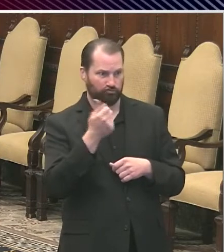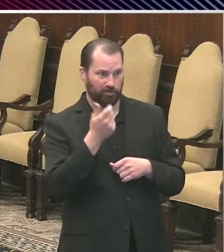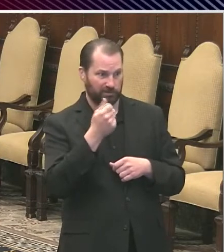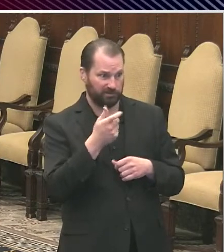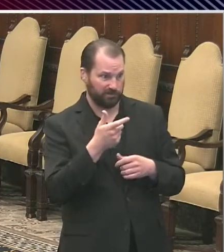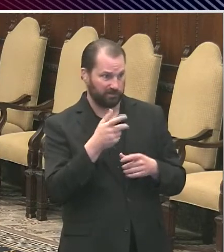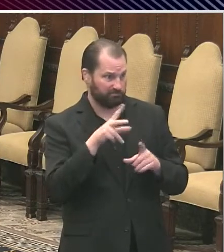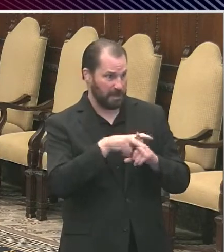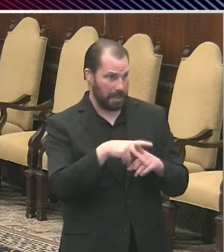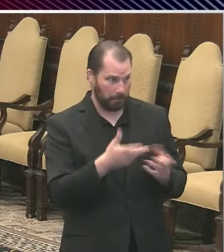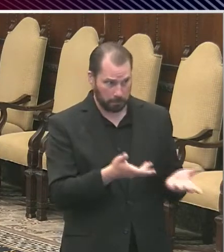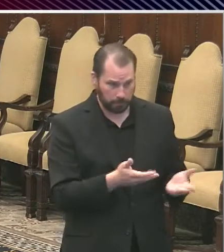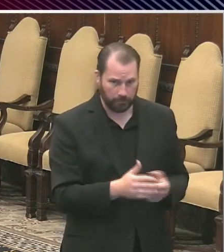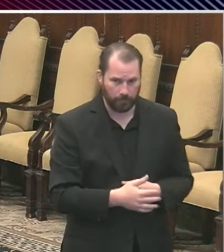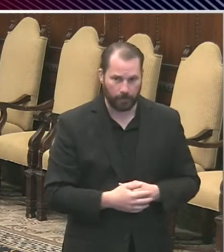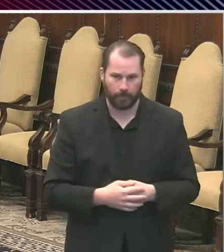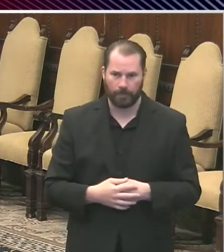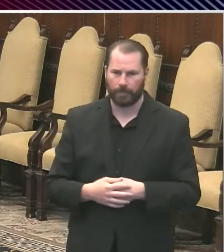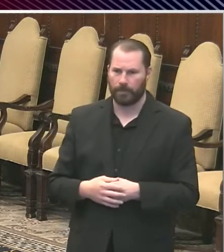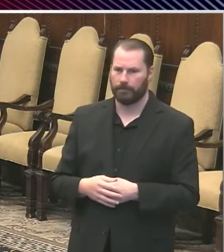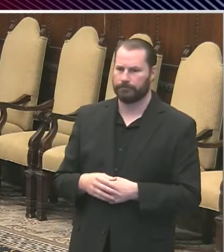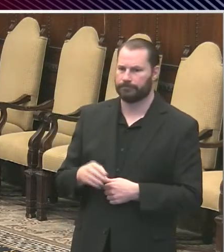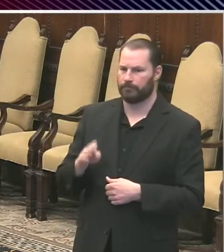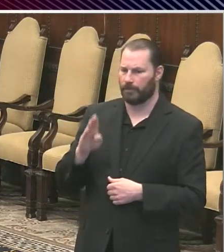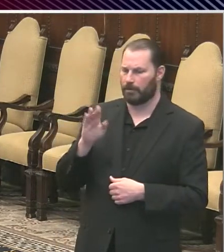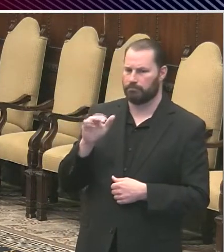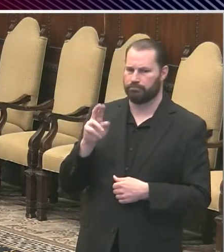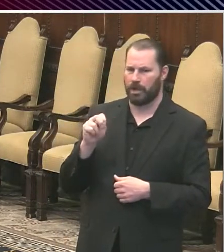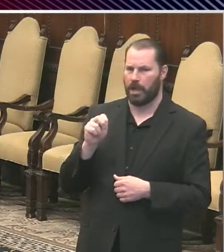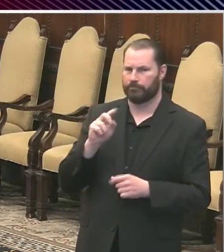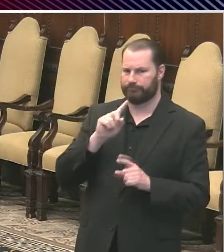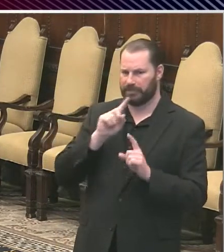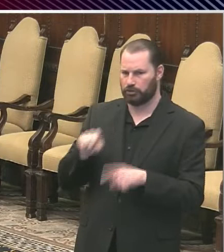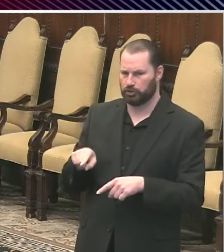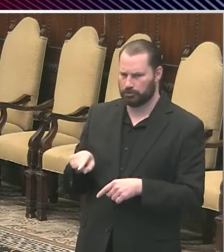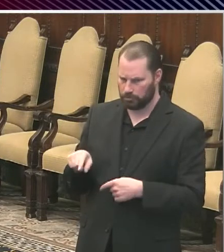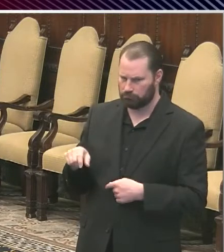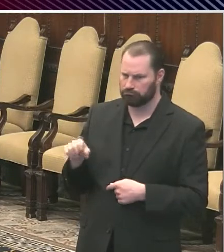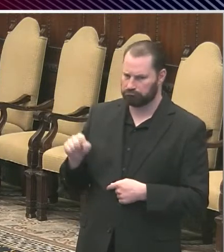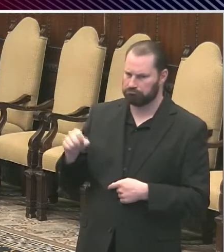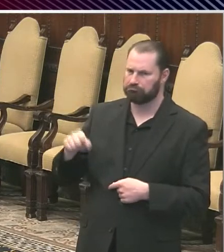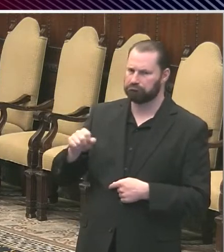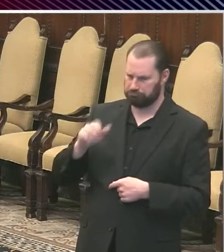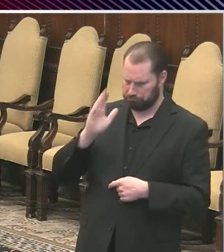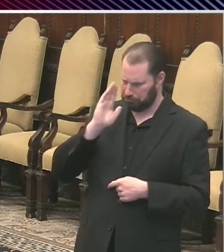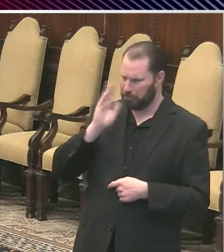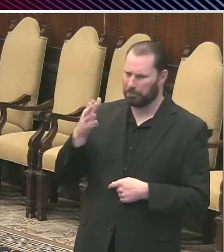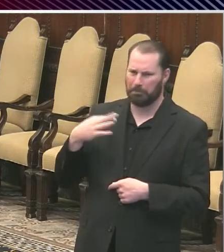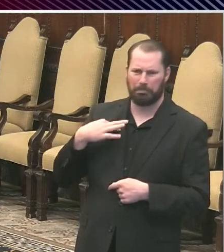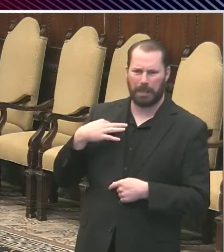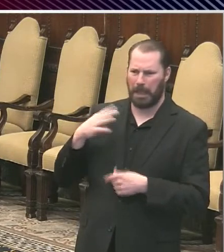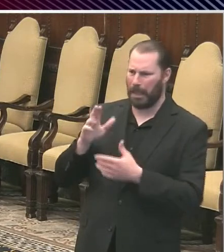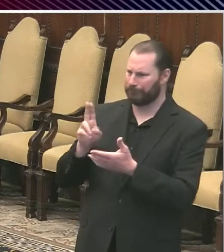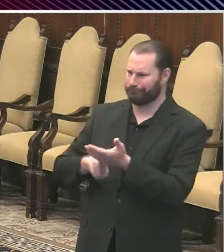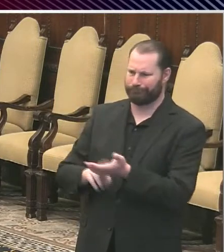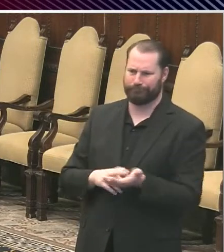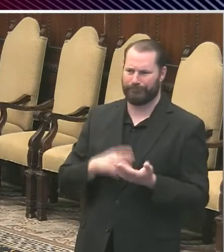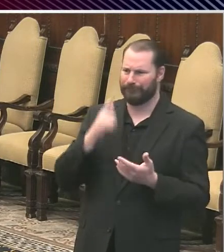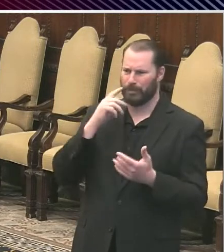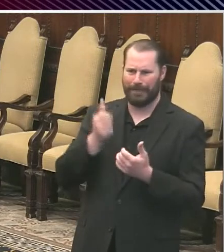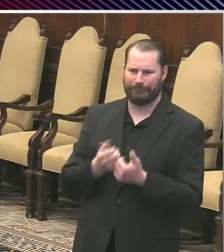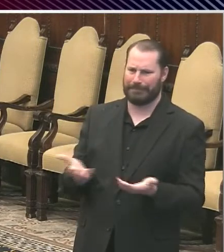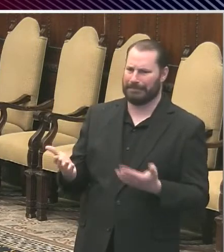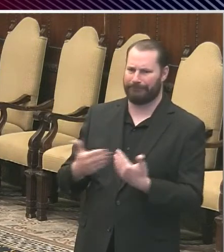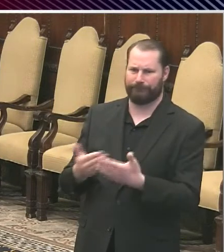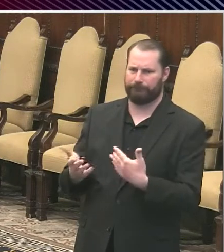Ryan, you want to take a run at that? Sure. I mean, I think the short answer is yes. We're going to apply for every FEMA grant that's available. And I believe we've actually received